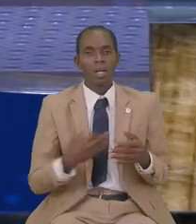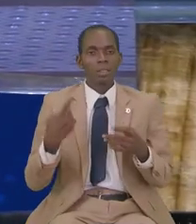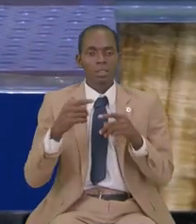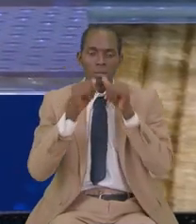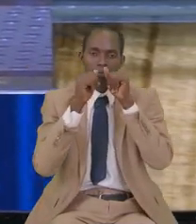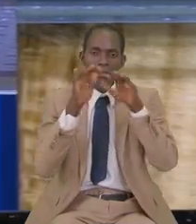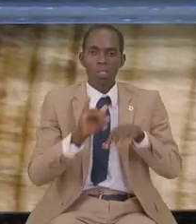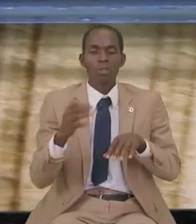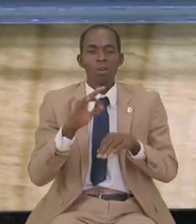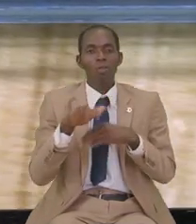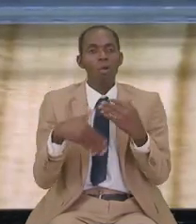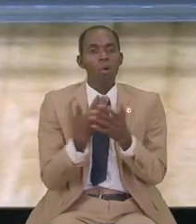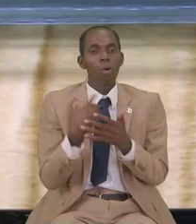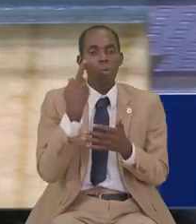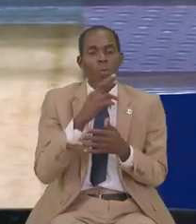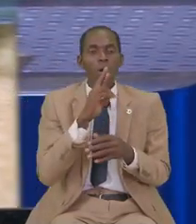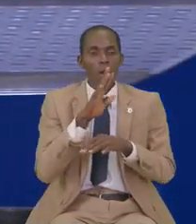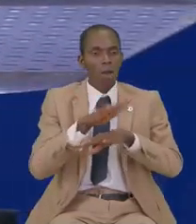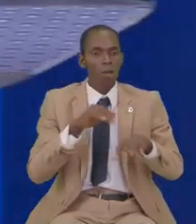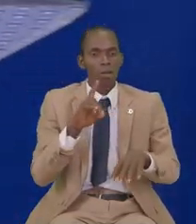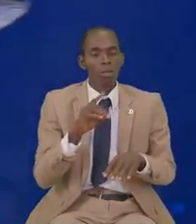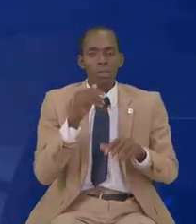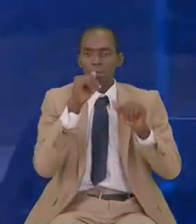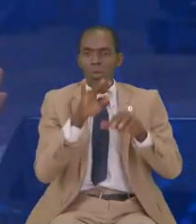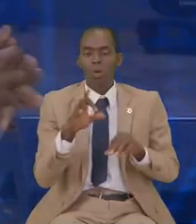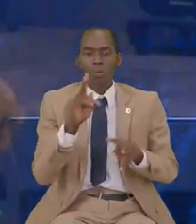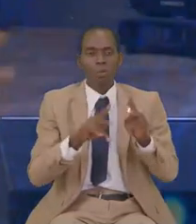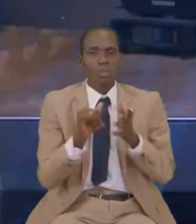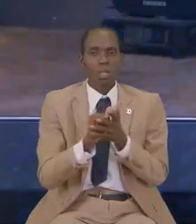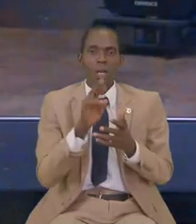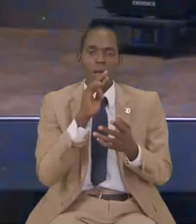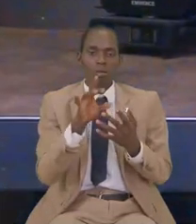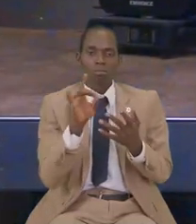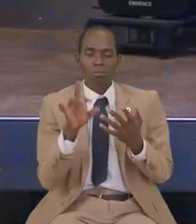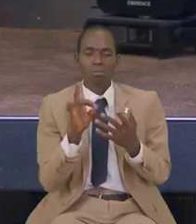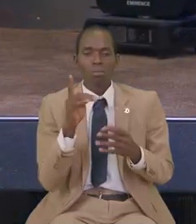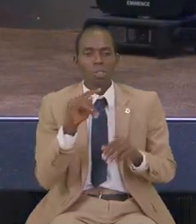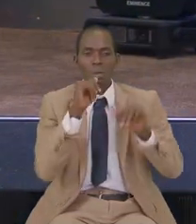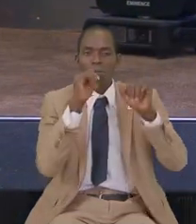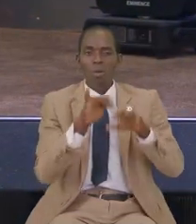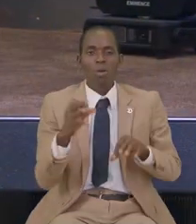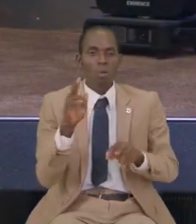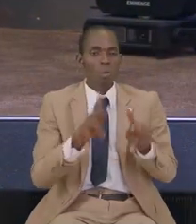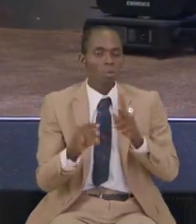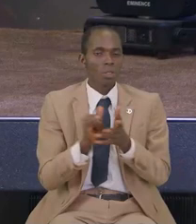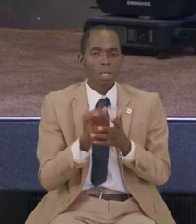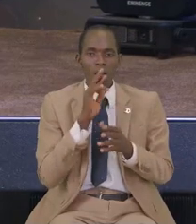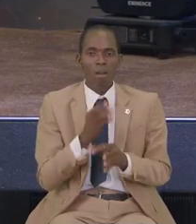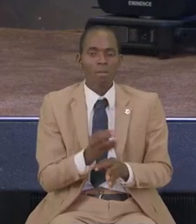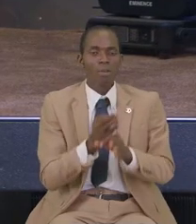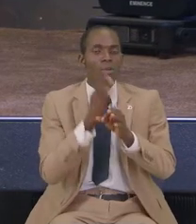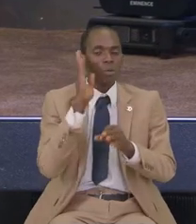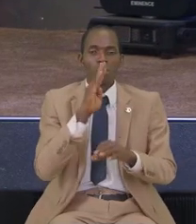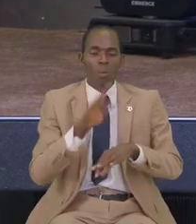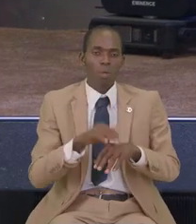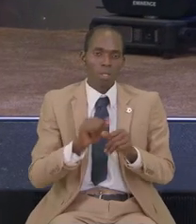blessings of those who are called, and the blessings of those who are chosen, and the blessings of those who are faithful will be upon every